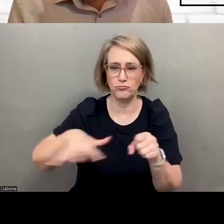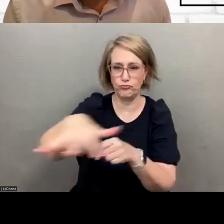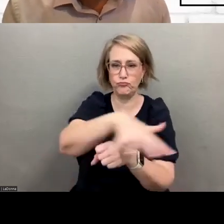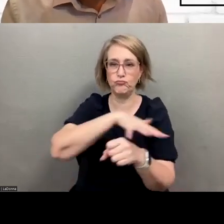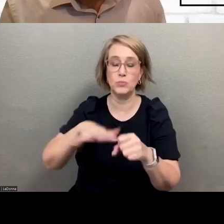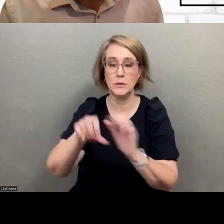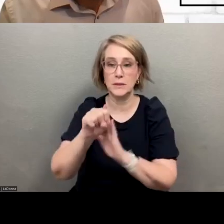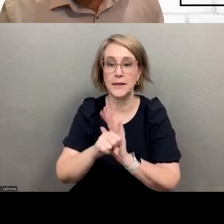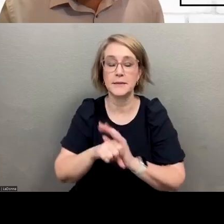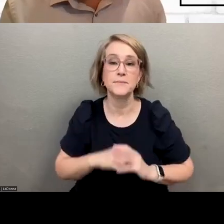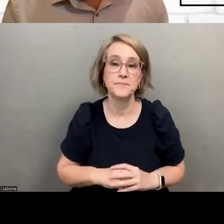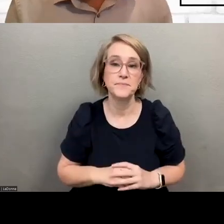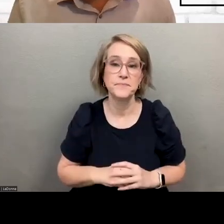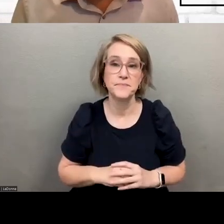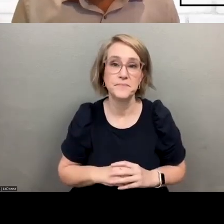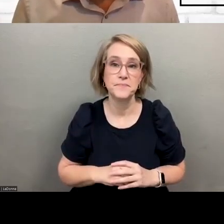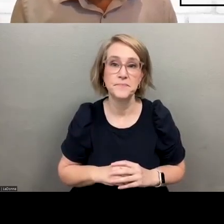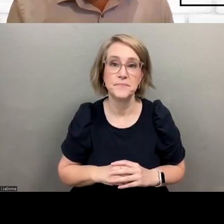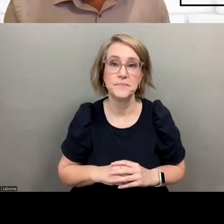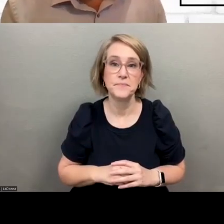well. Next slide.